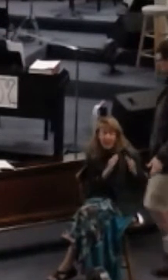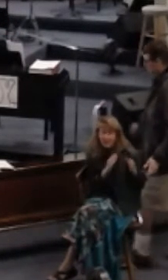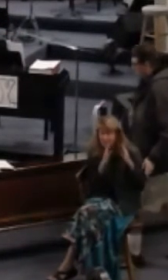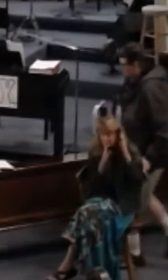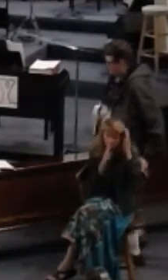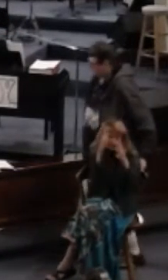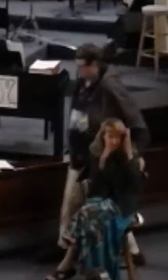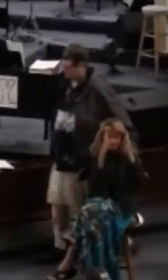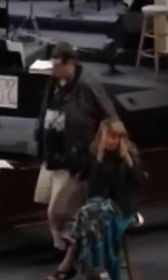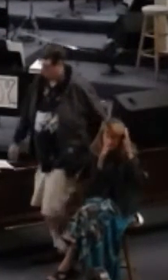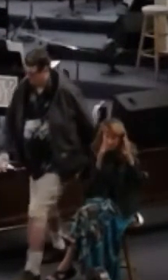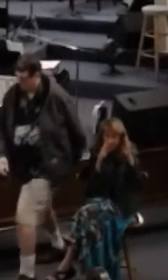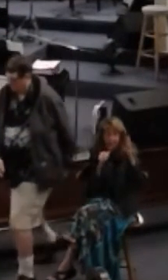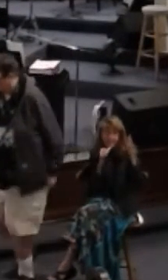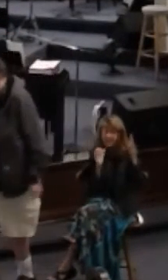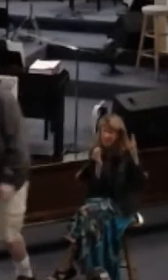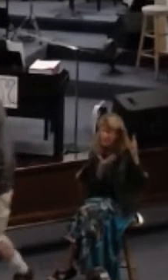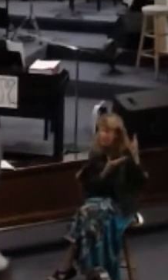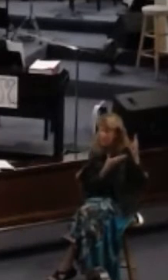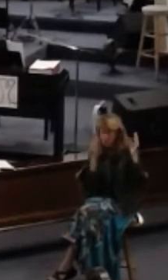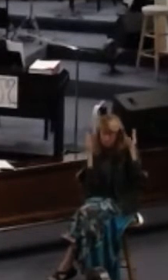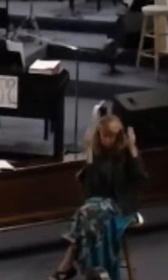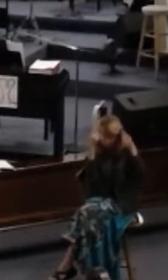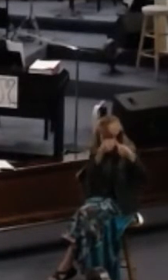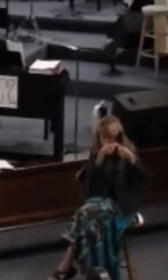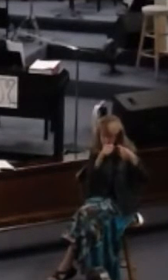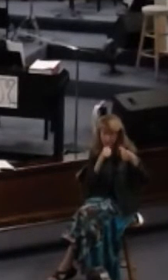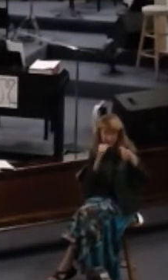are not our focus and not our goals.